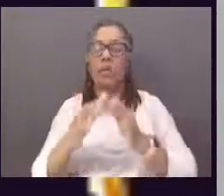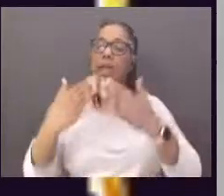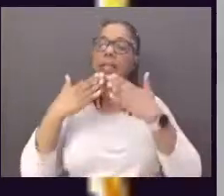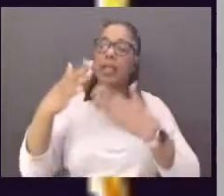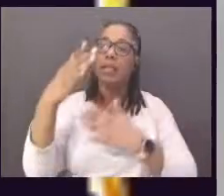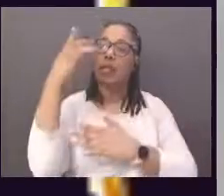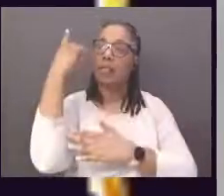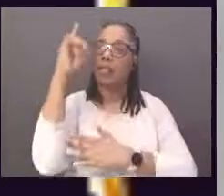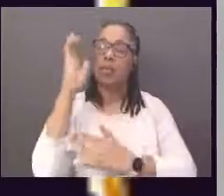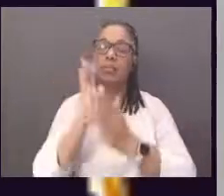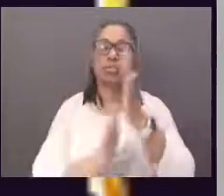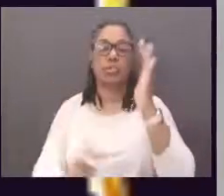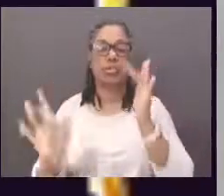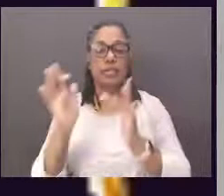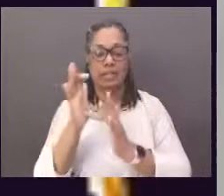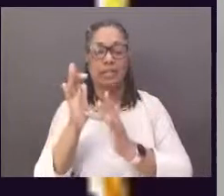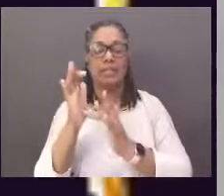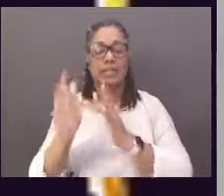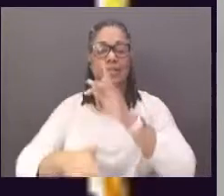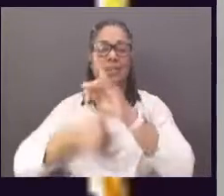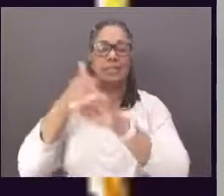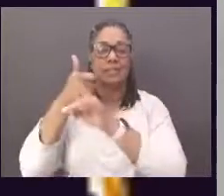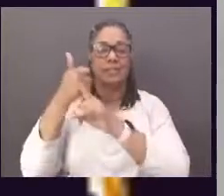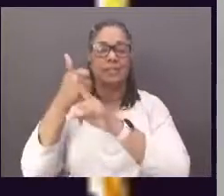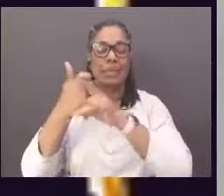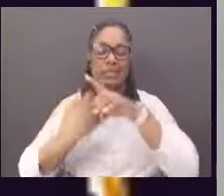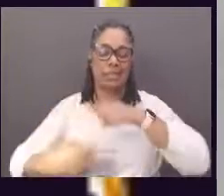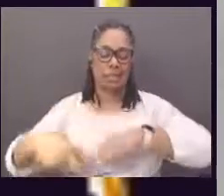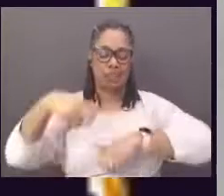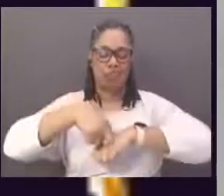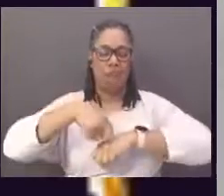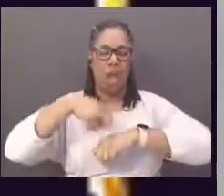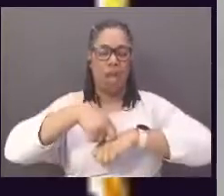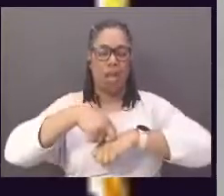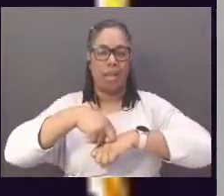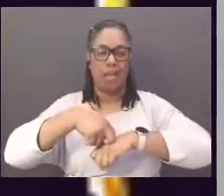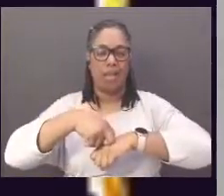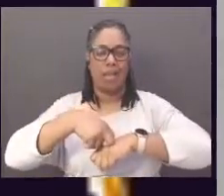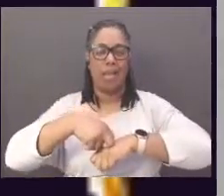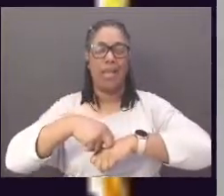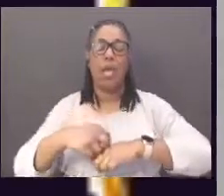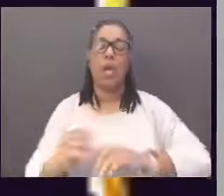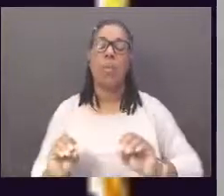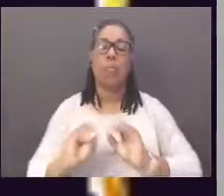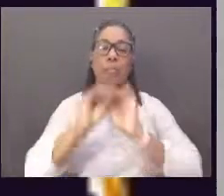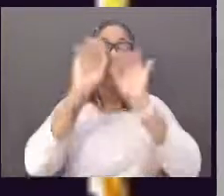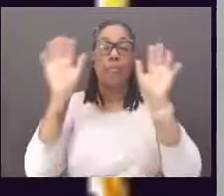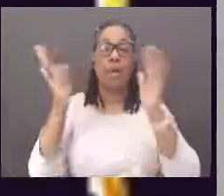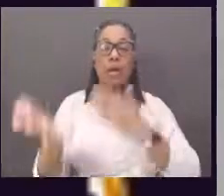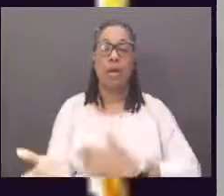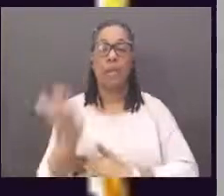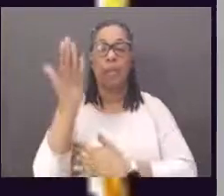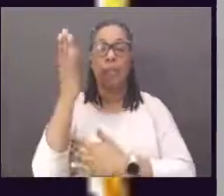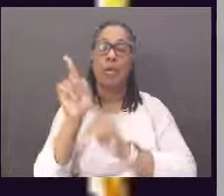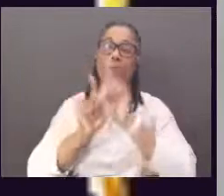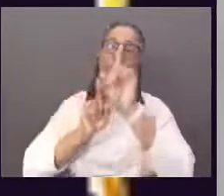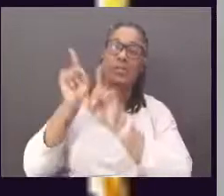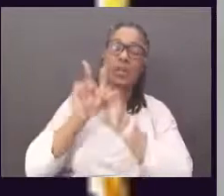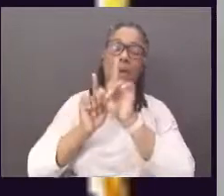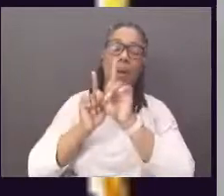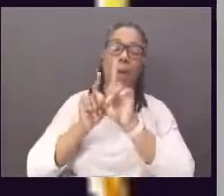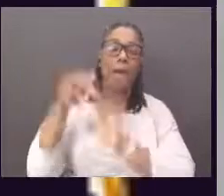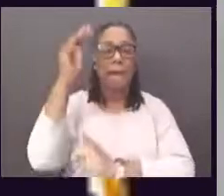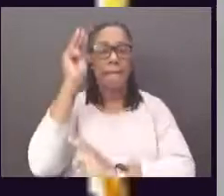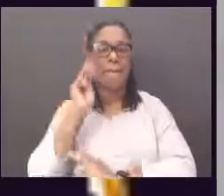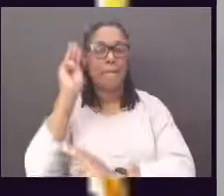Jesus, that lily in the valley, that rock, that bright and morning star, our Savior who died, Mary's little baby. But on